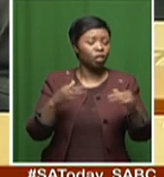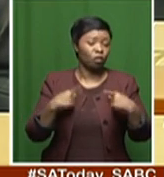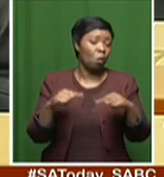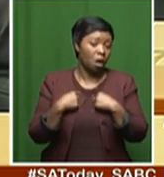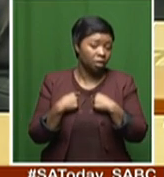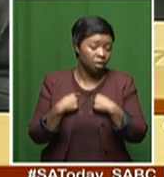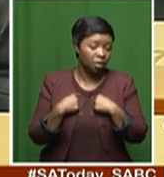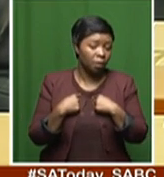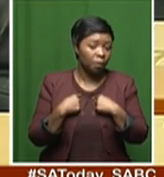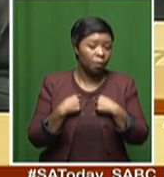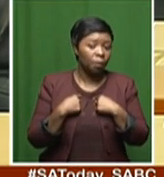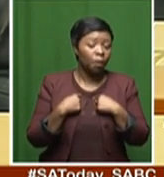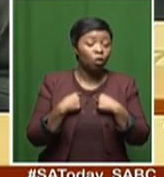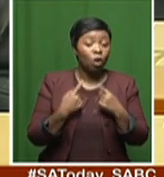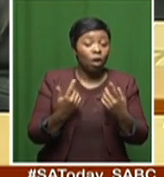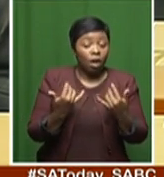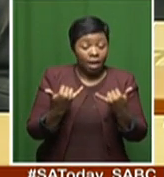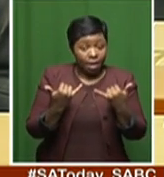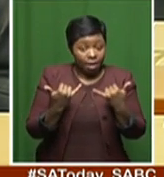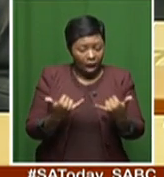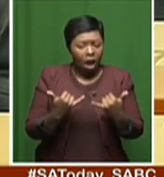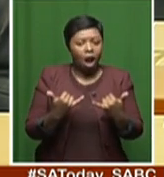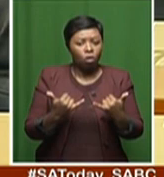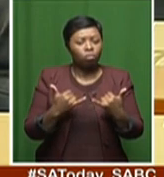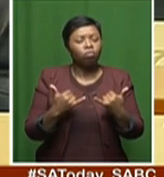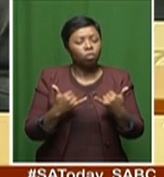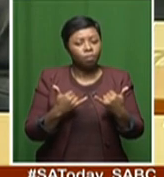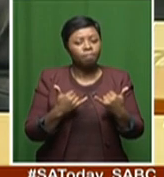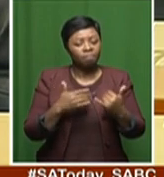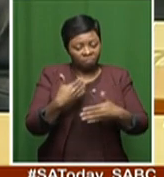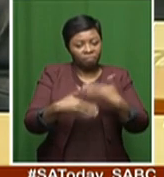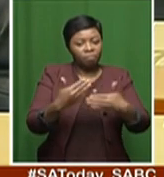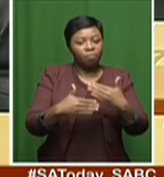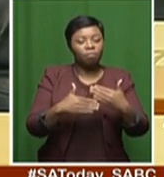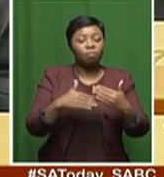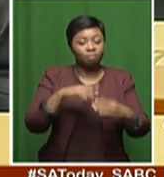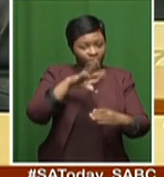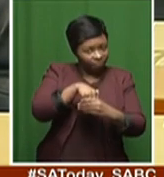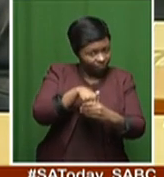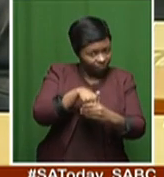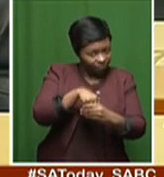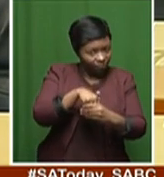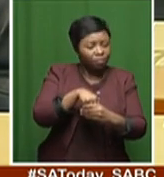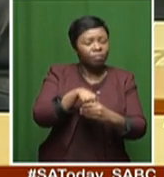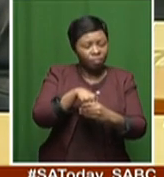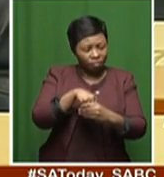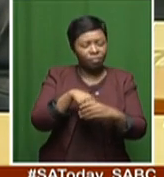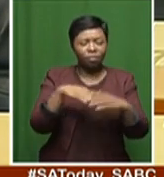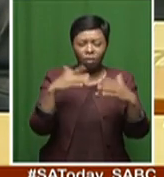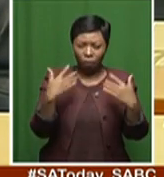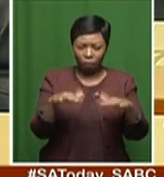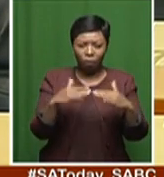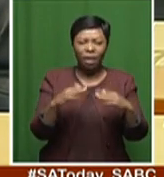this examination, it is necessary to recall that there was significant